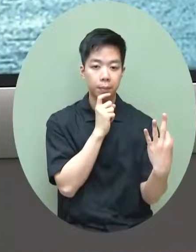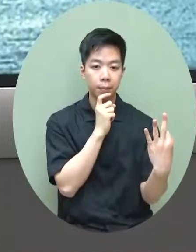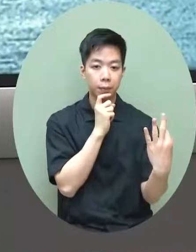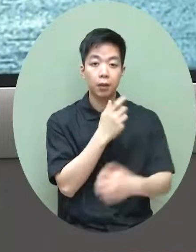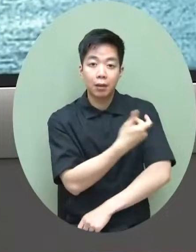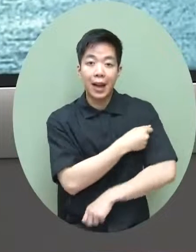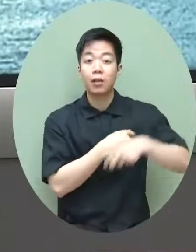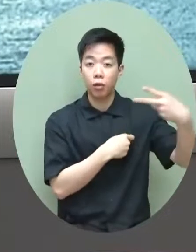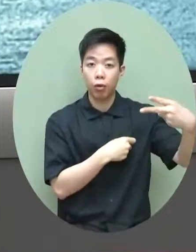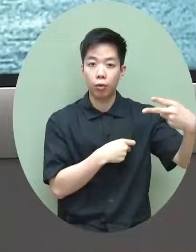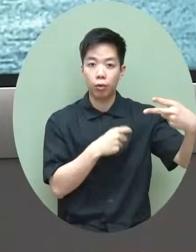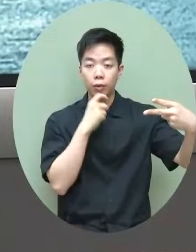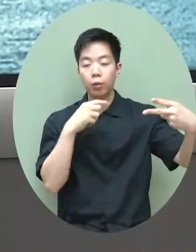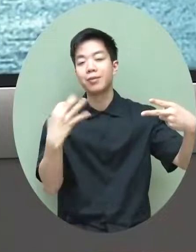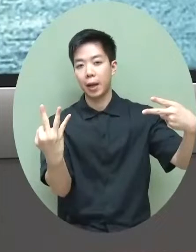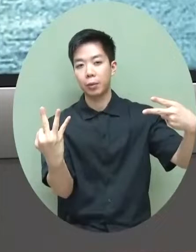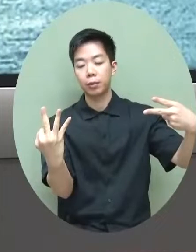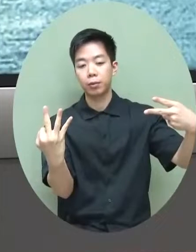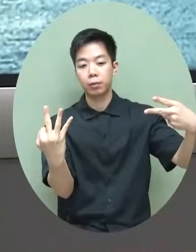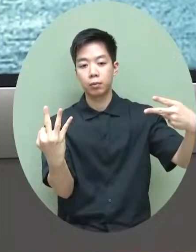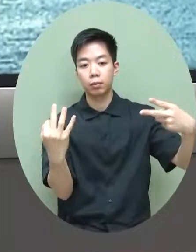3 received 2 jabs.